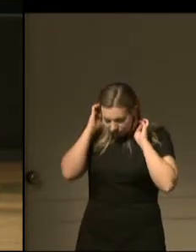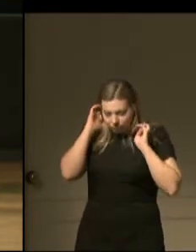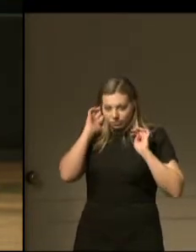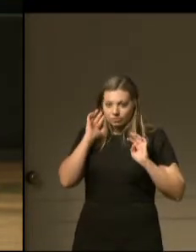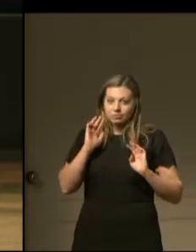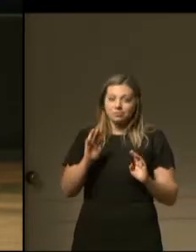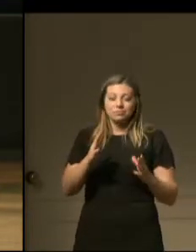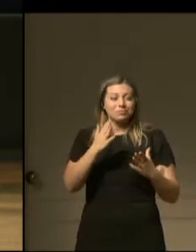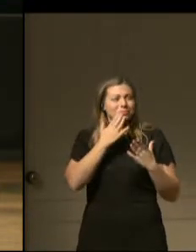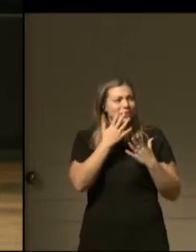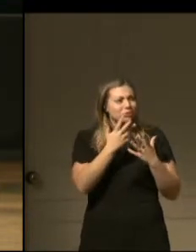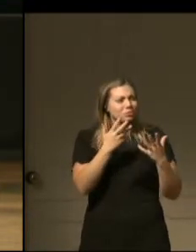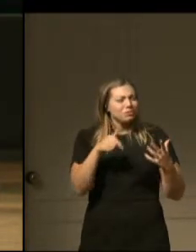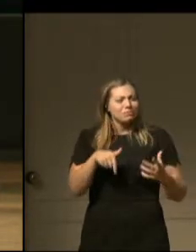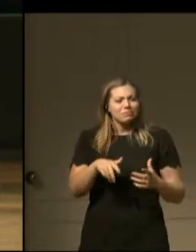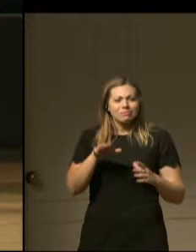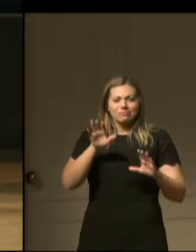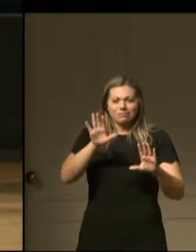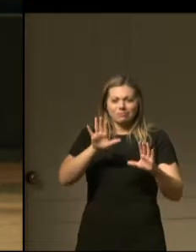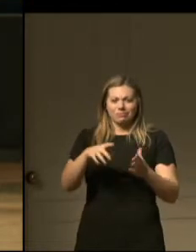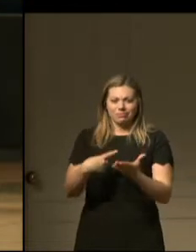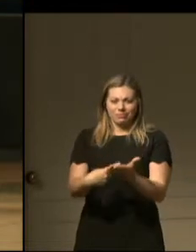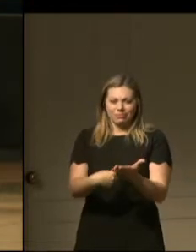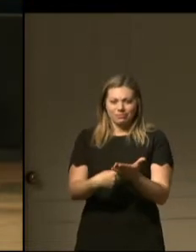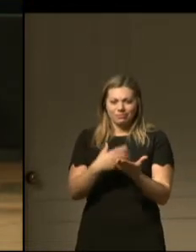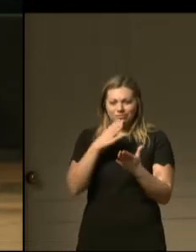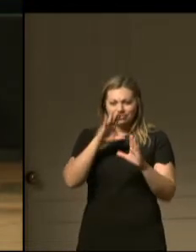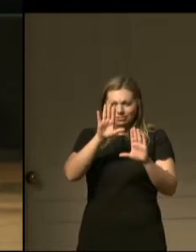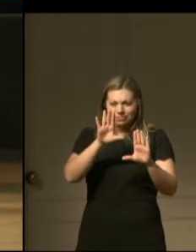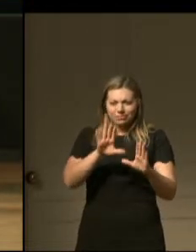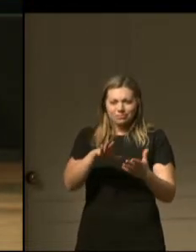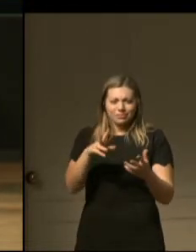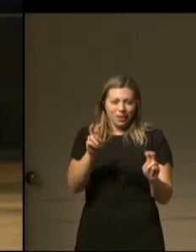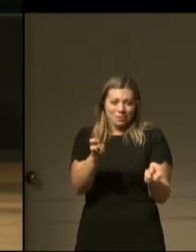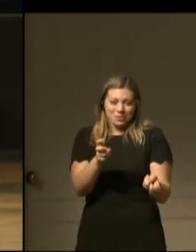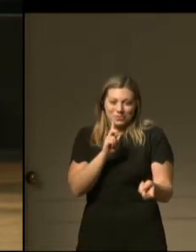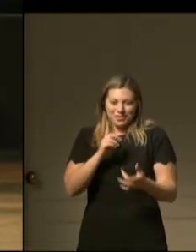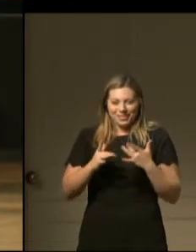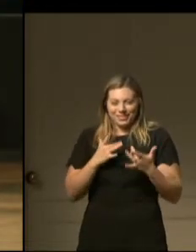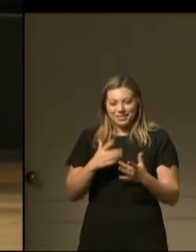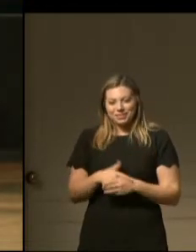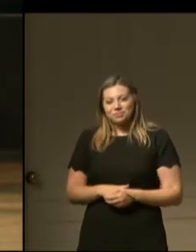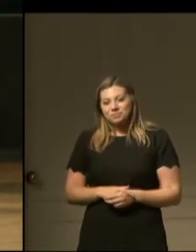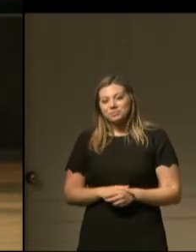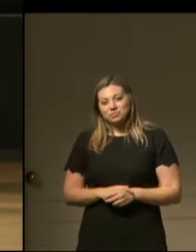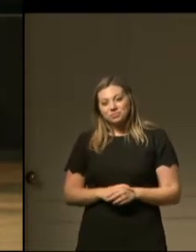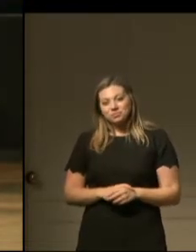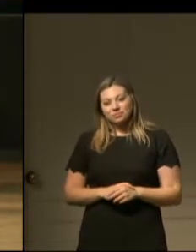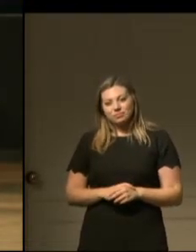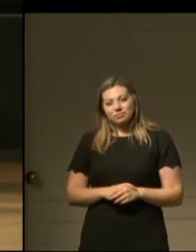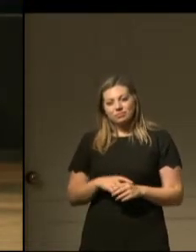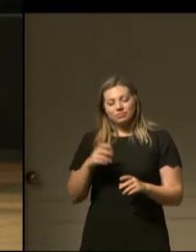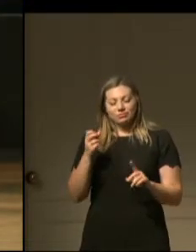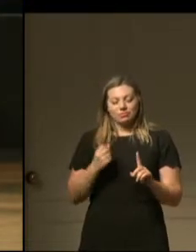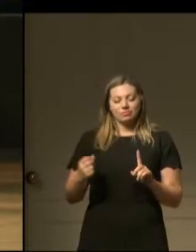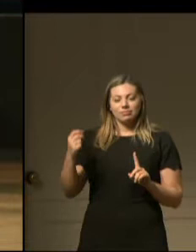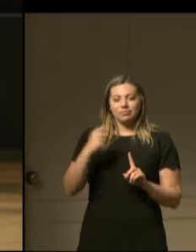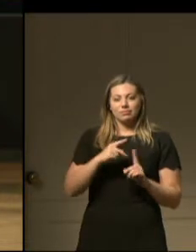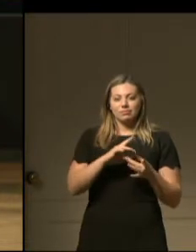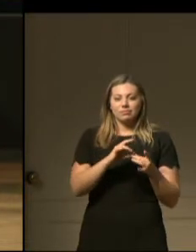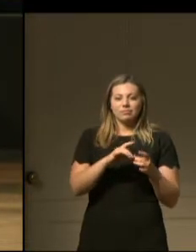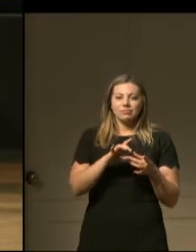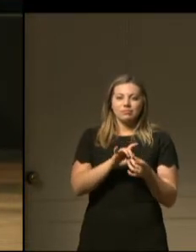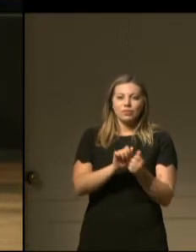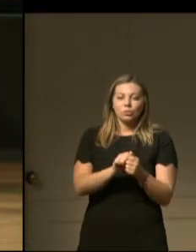Thank you guys so much. This is a great discussion and a great topic. It's really exciting. But going back to a comment about